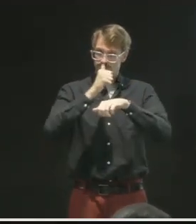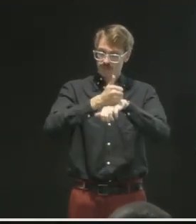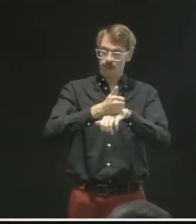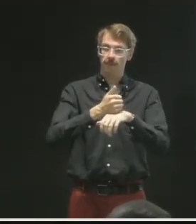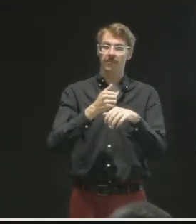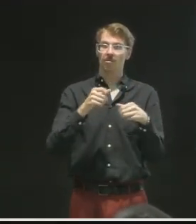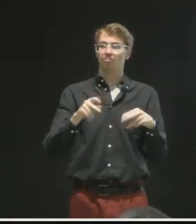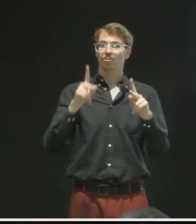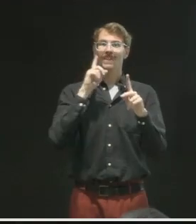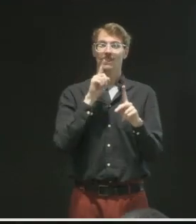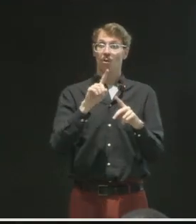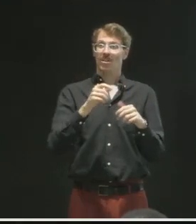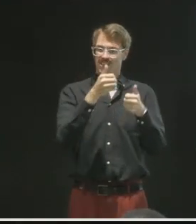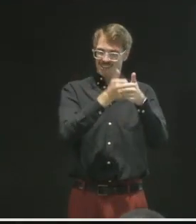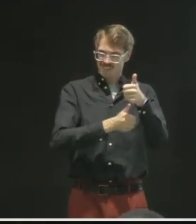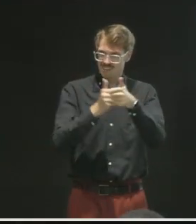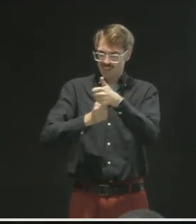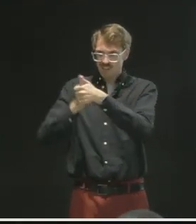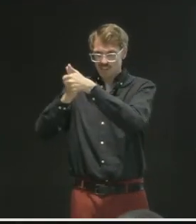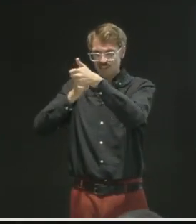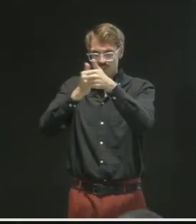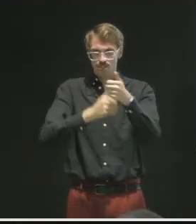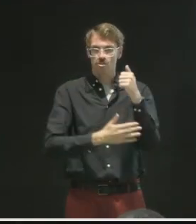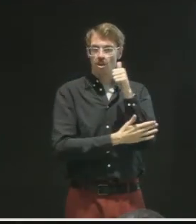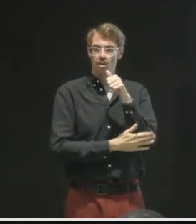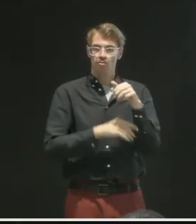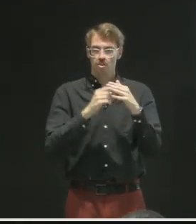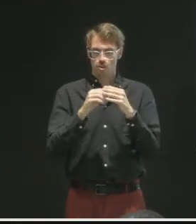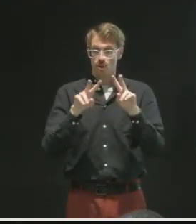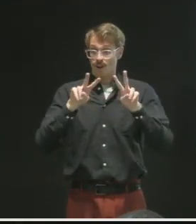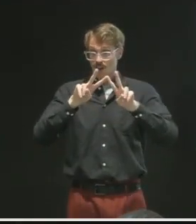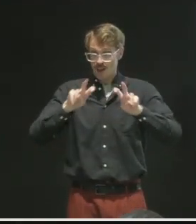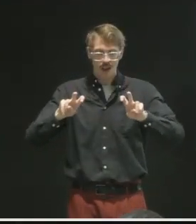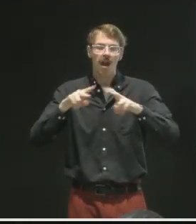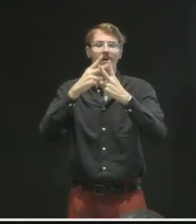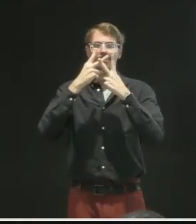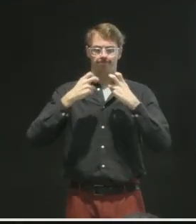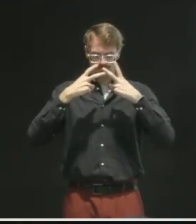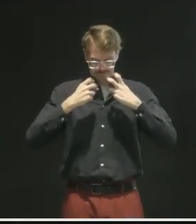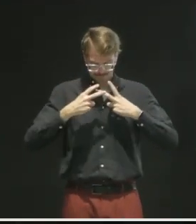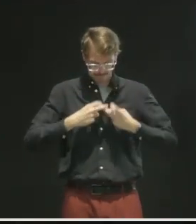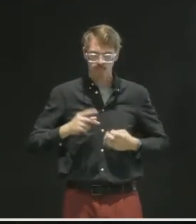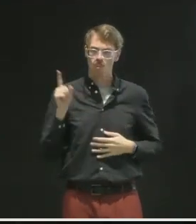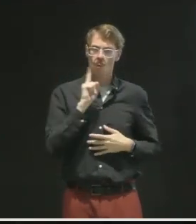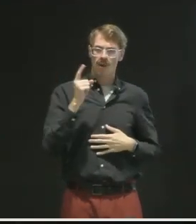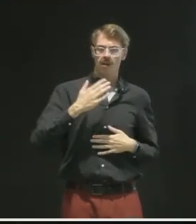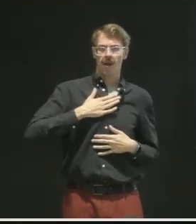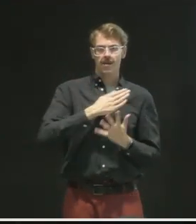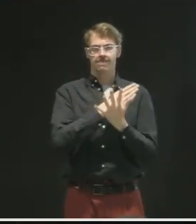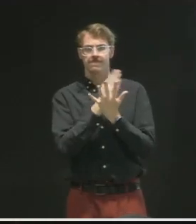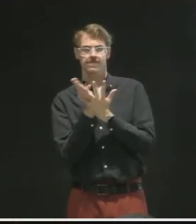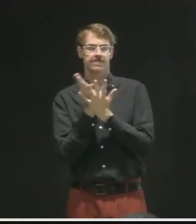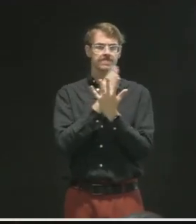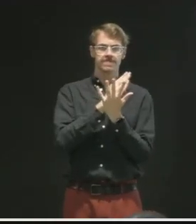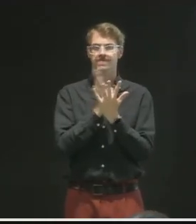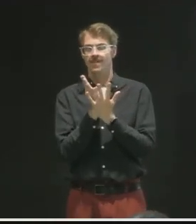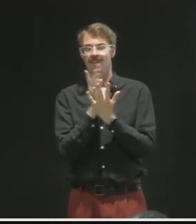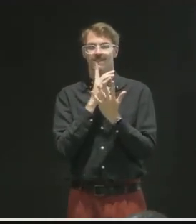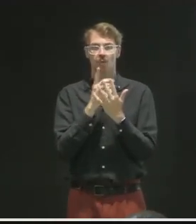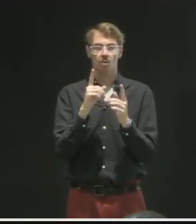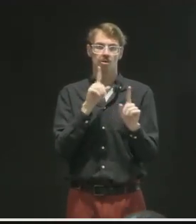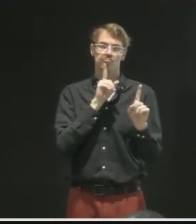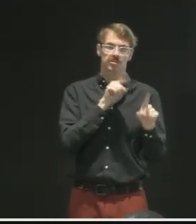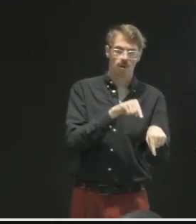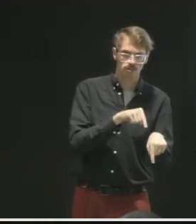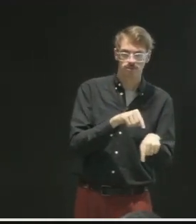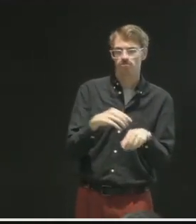in terms of mitigation, preparedness, response, recovery. The recovery section of that, and this is through work